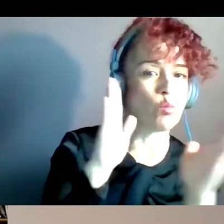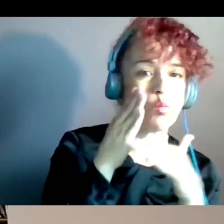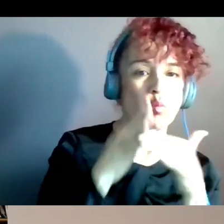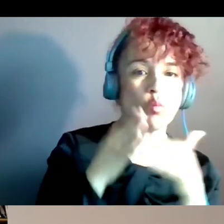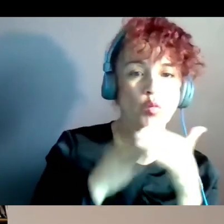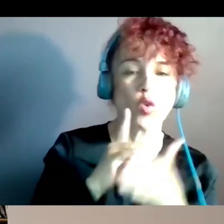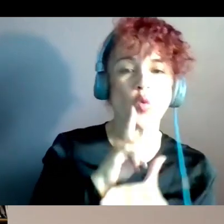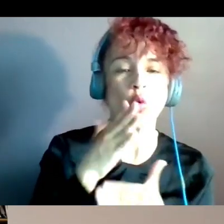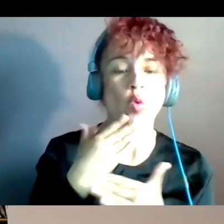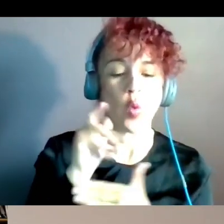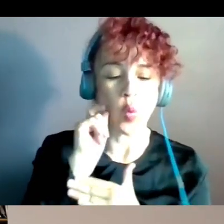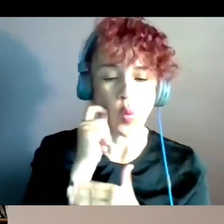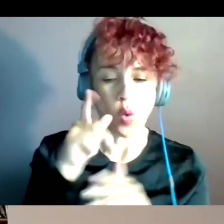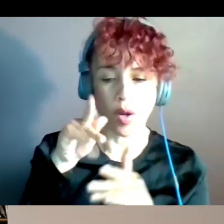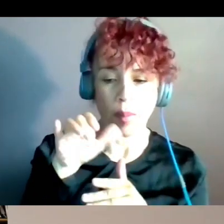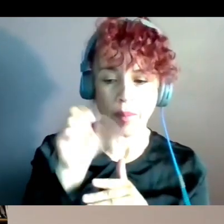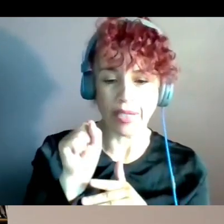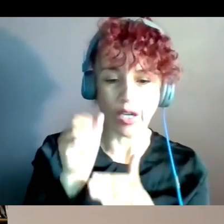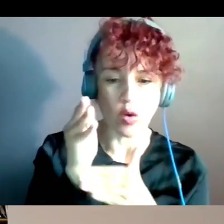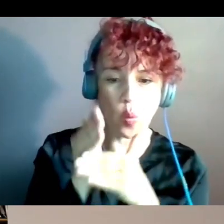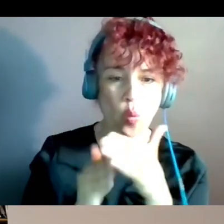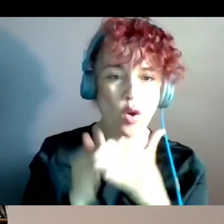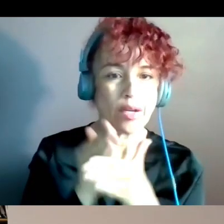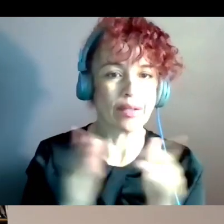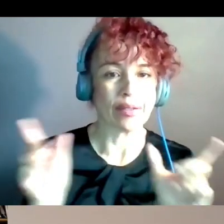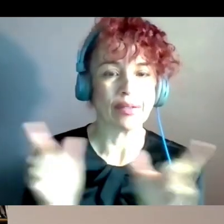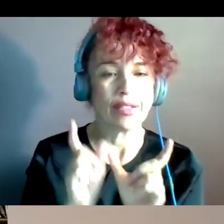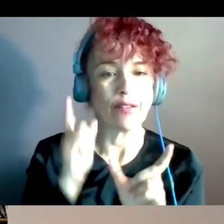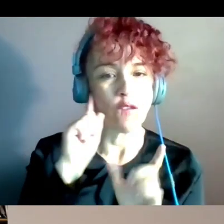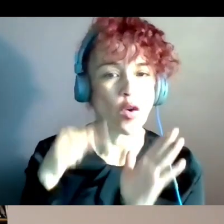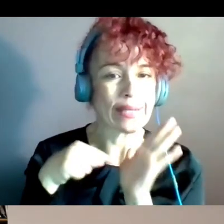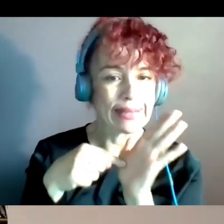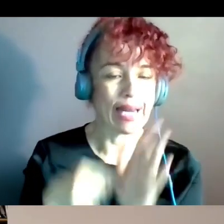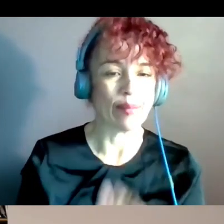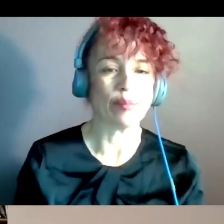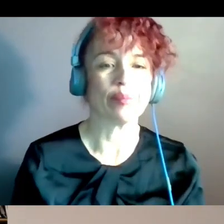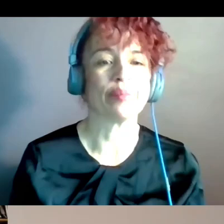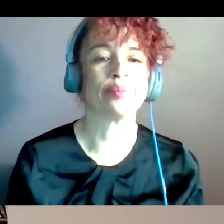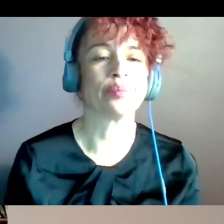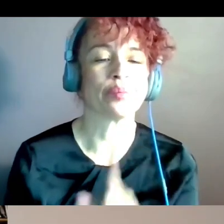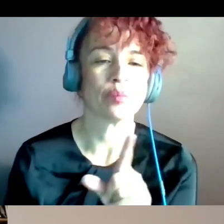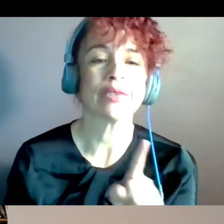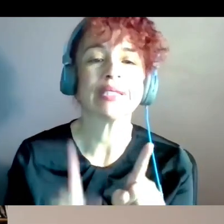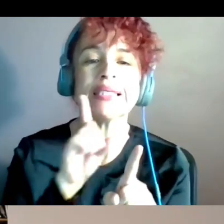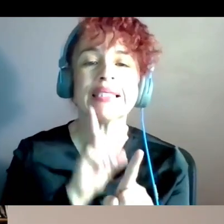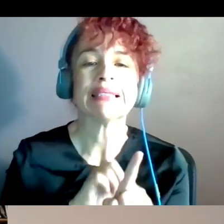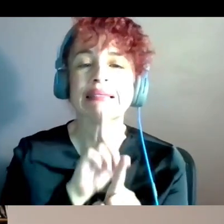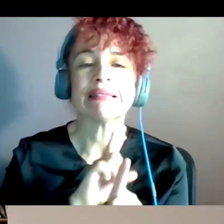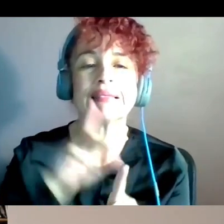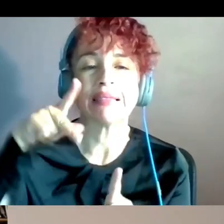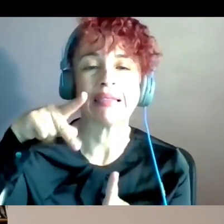get some really glorious pieces of wood. For example, this is a single piece